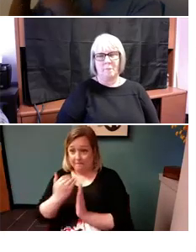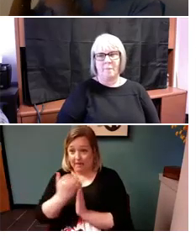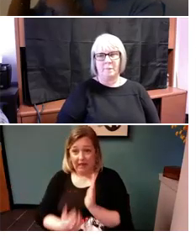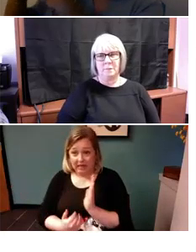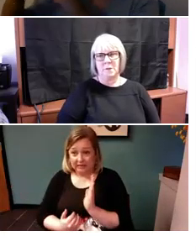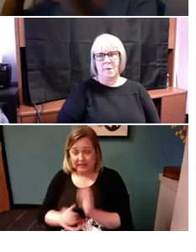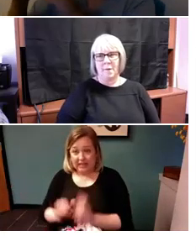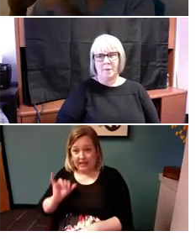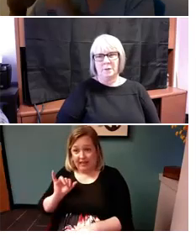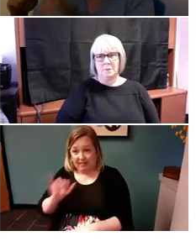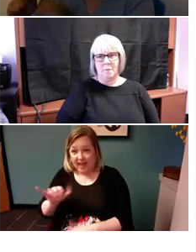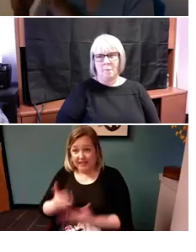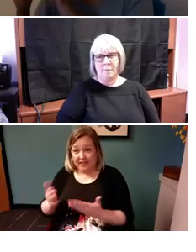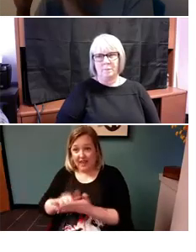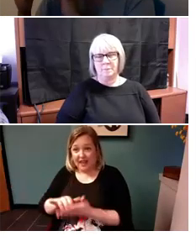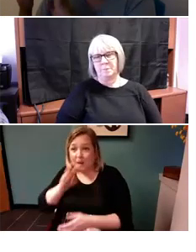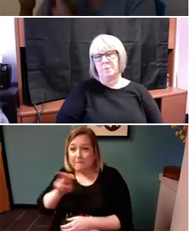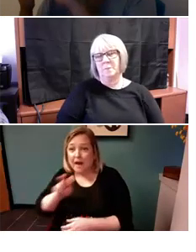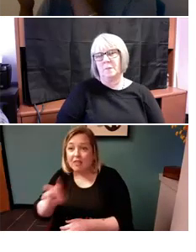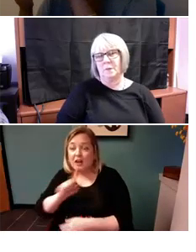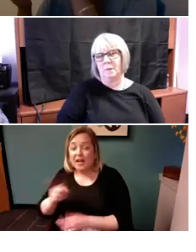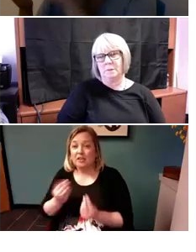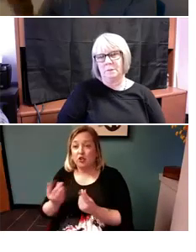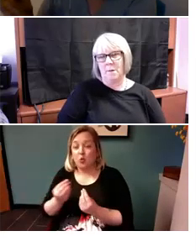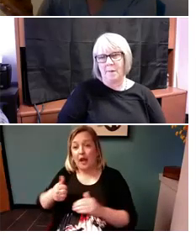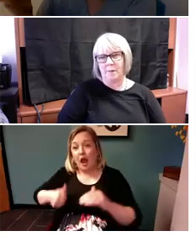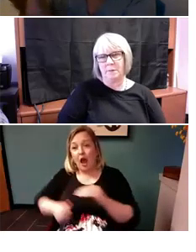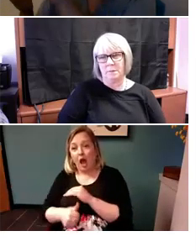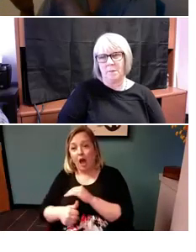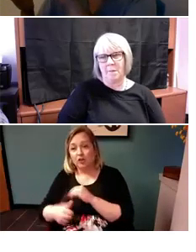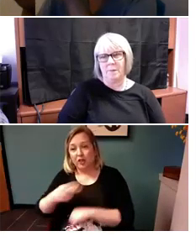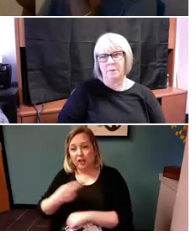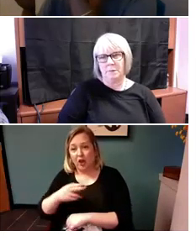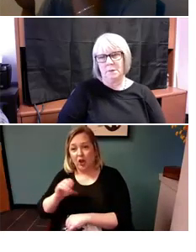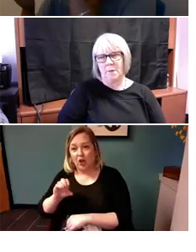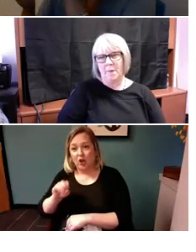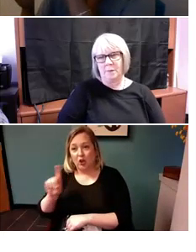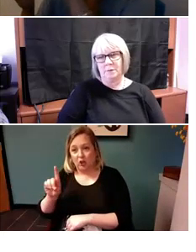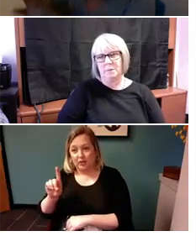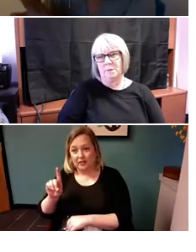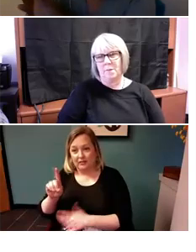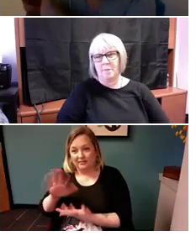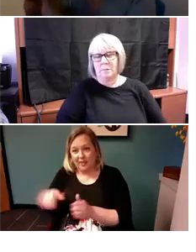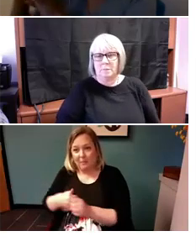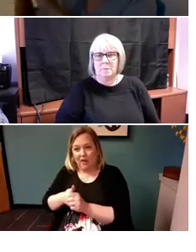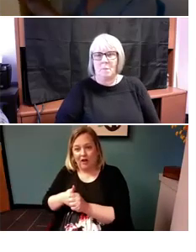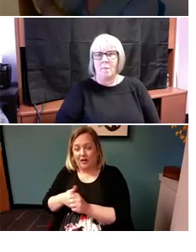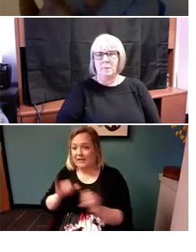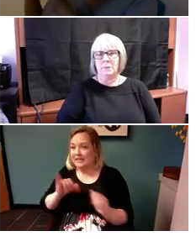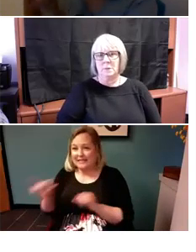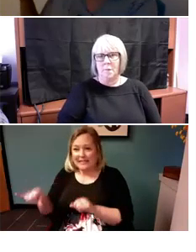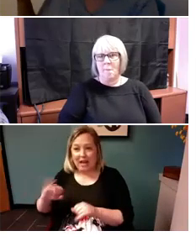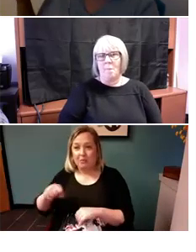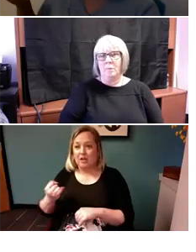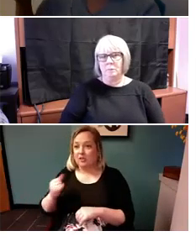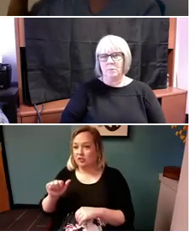thing that Python is doing under the hood. That is the same thing being done by Java. That is the same thing being done by MATLAB. And those